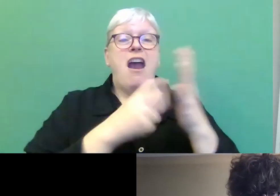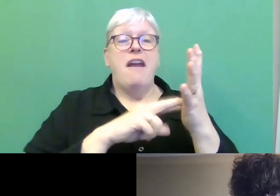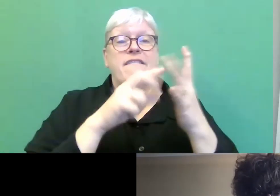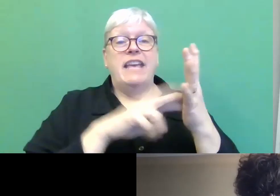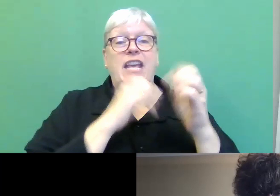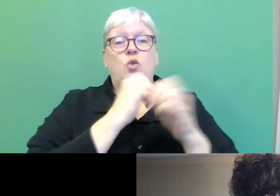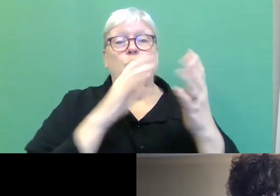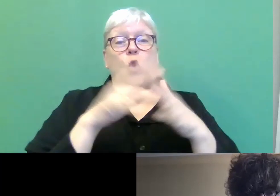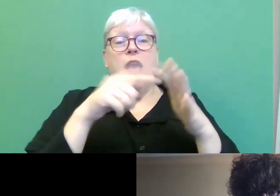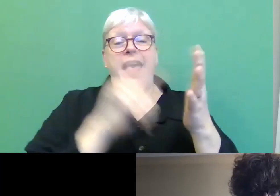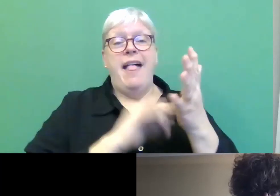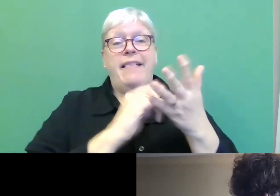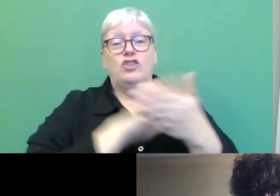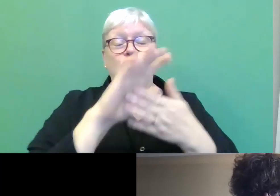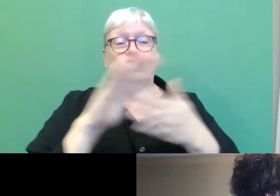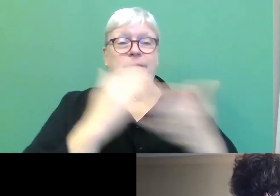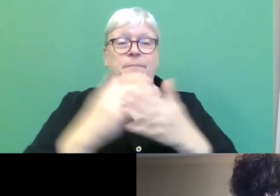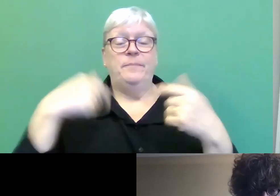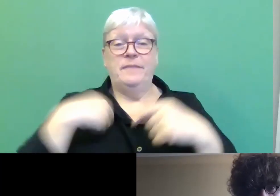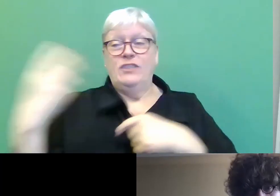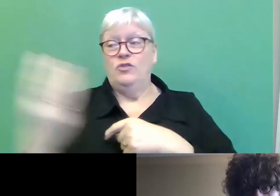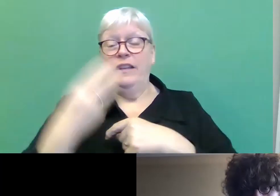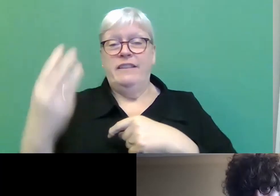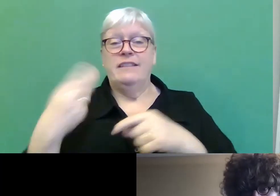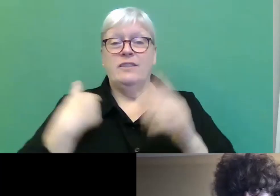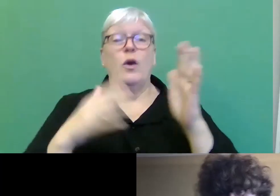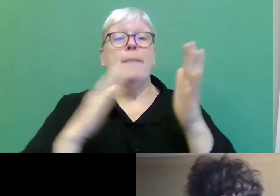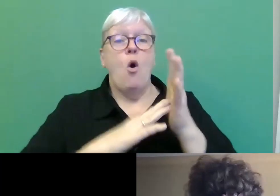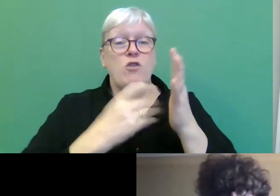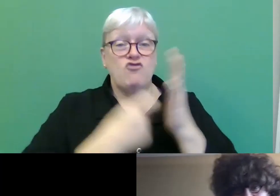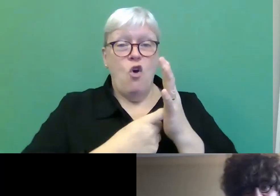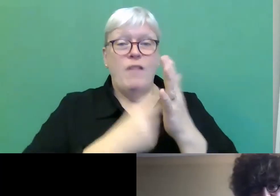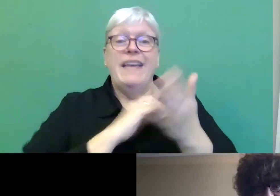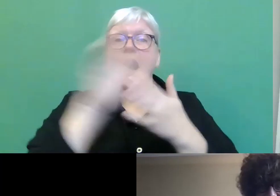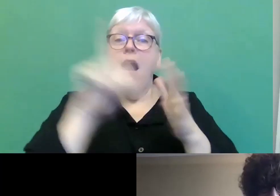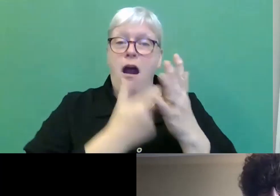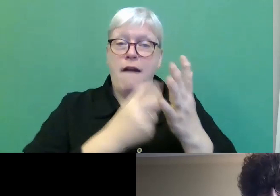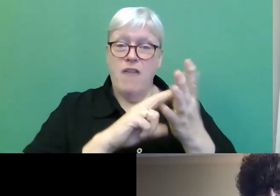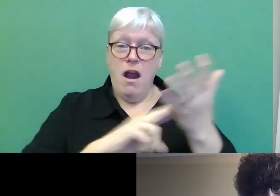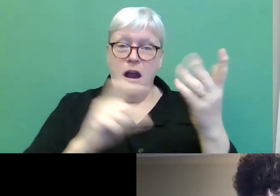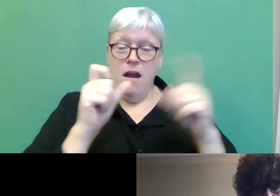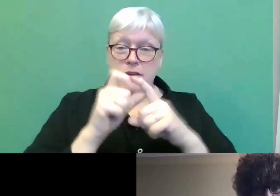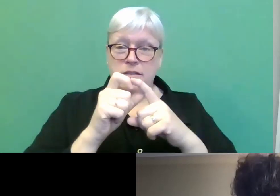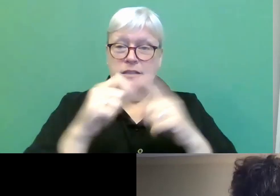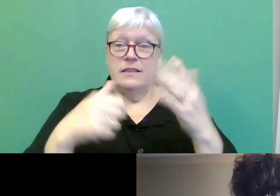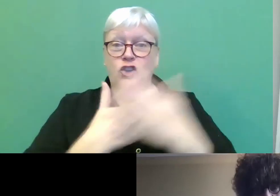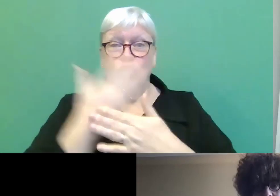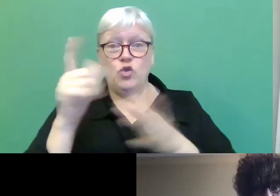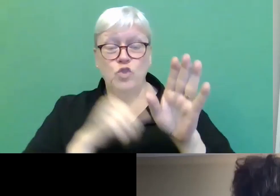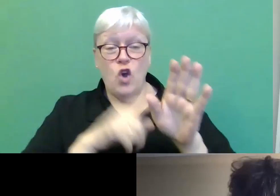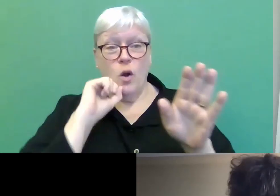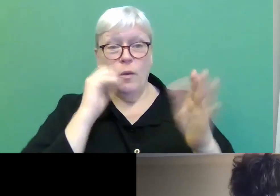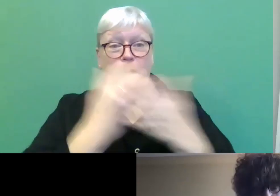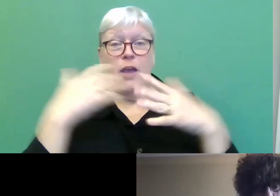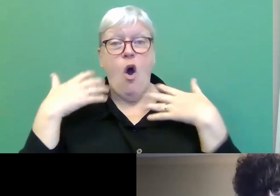very geeky way excited to get off to Montreal, then Harvard afterwards. Yeah, and New York, which will be awesome. New